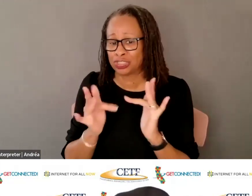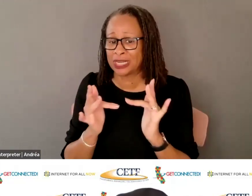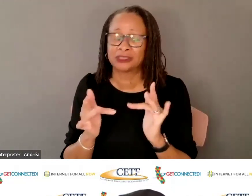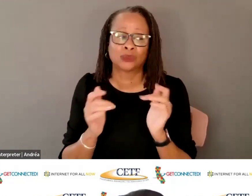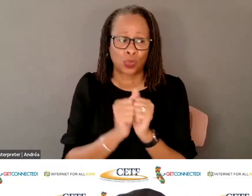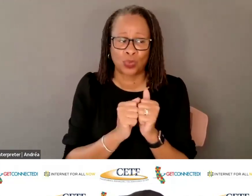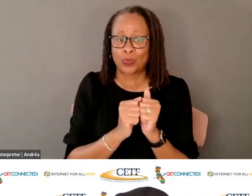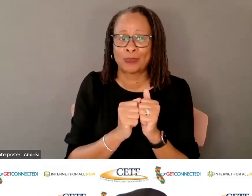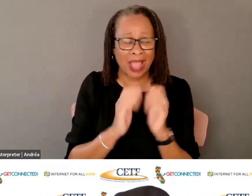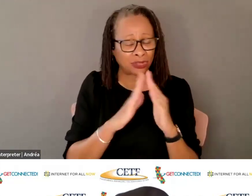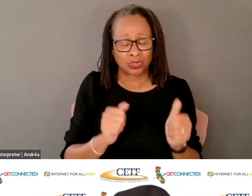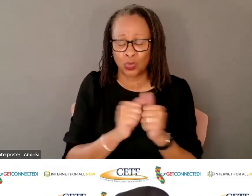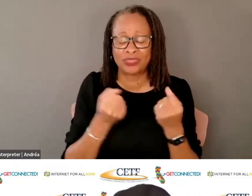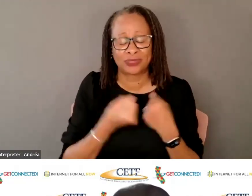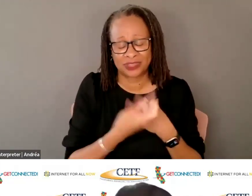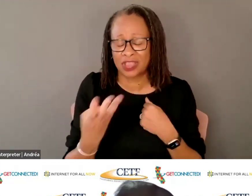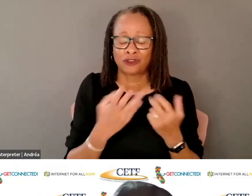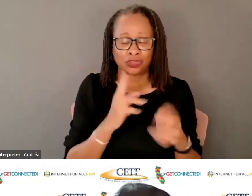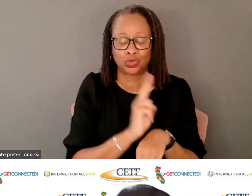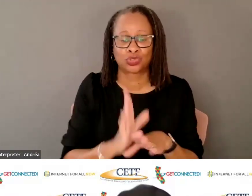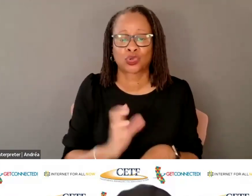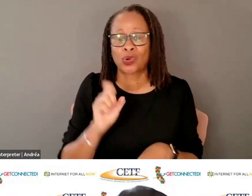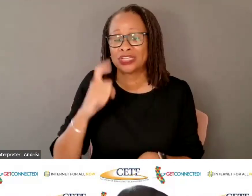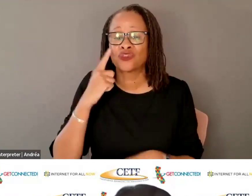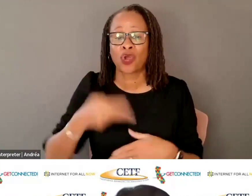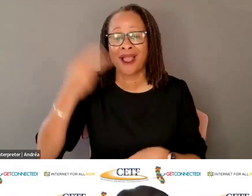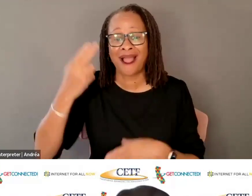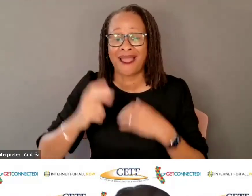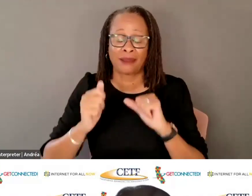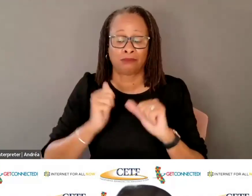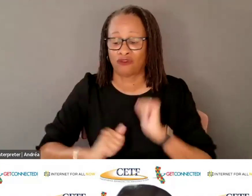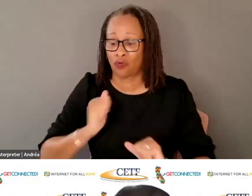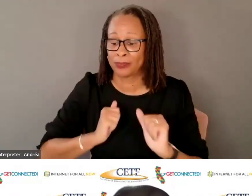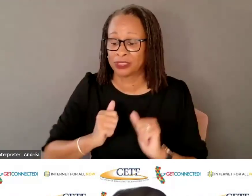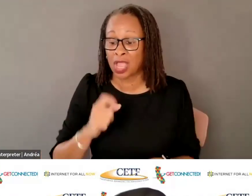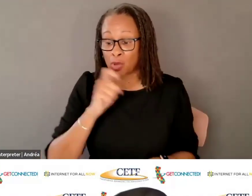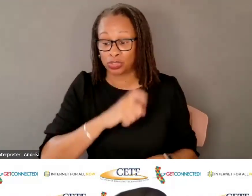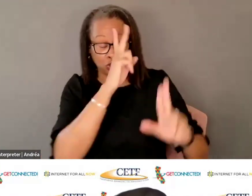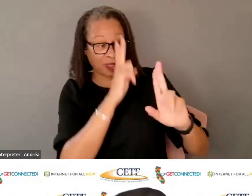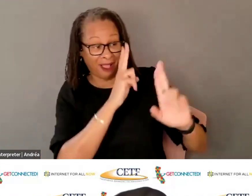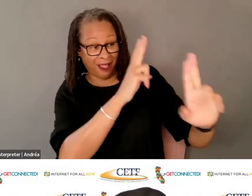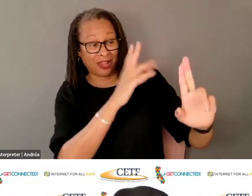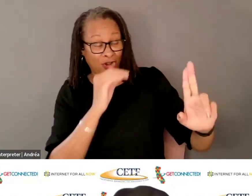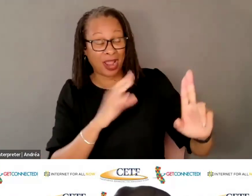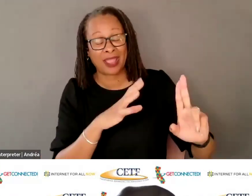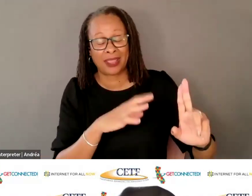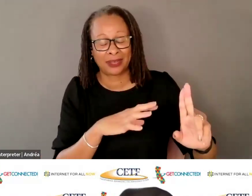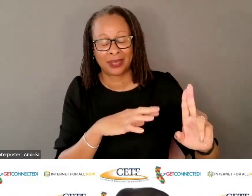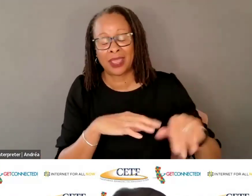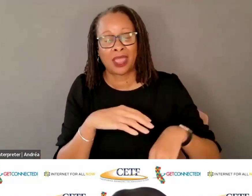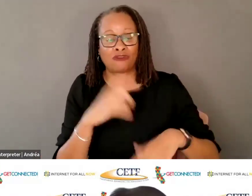users or needs for high performance. And we should honor and recognize former CPUC